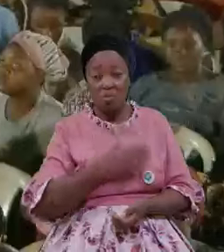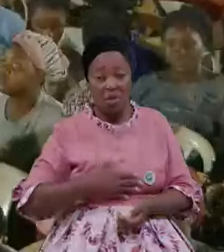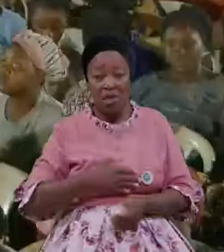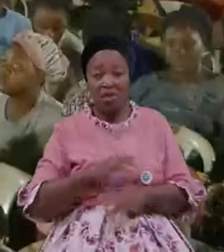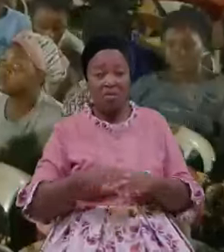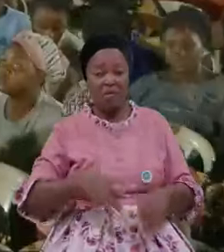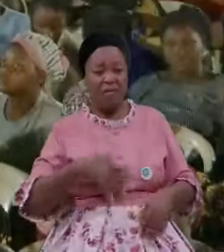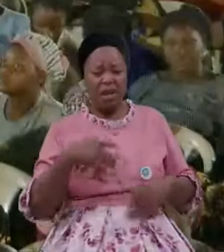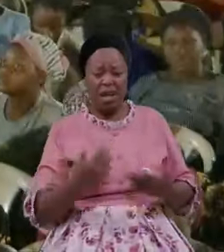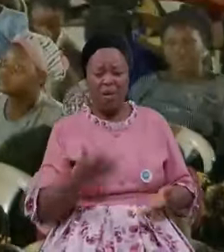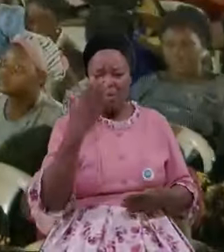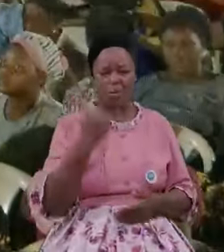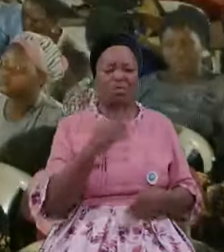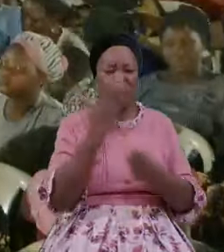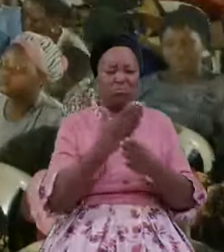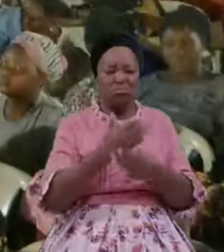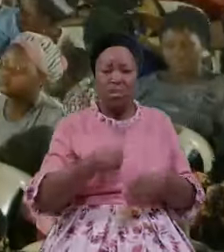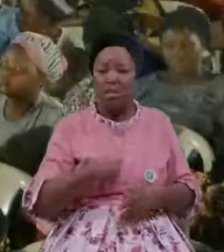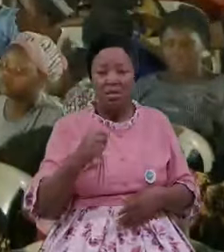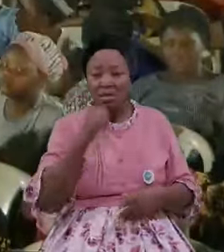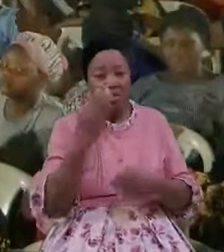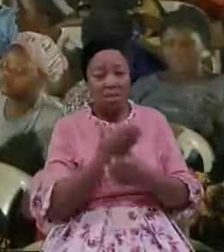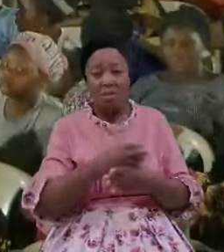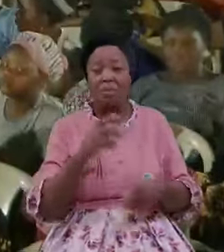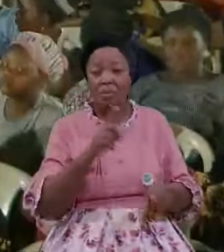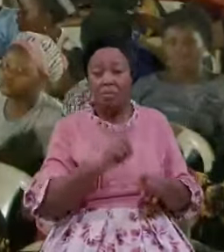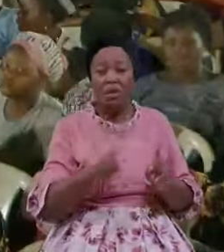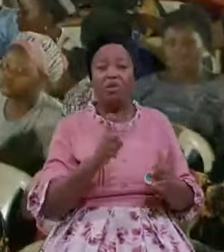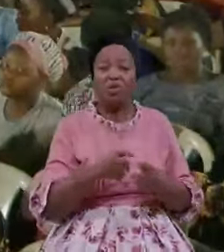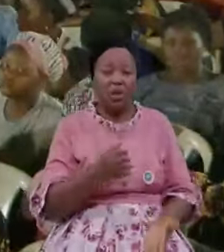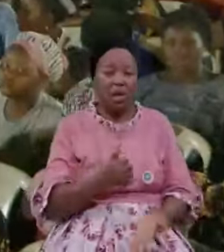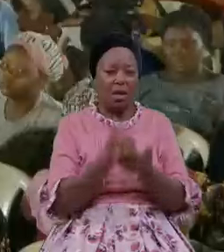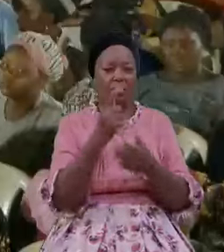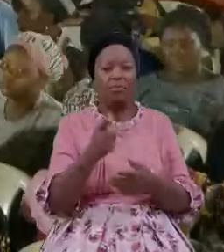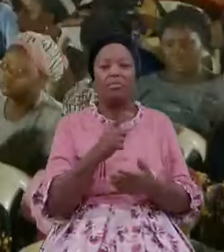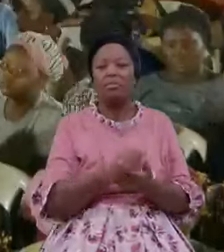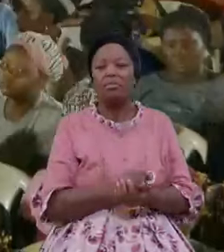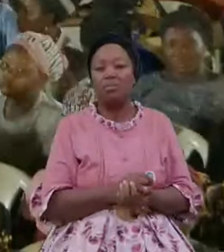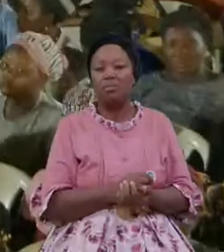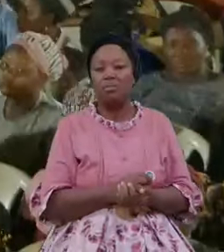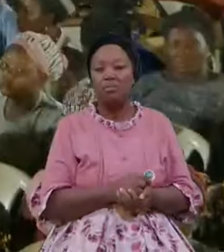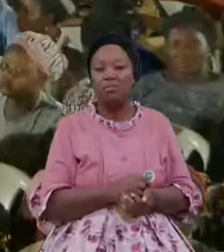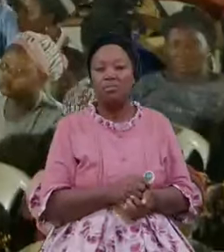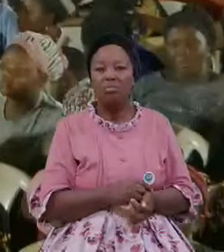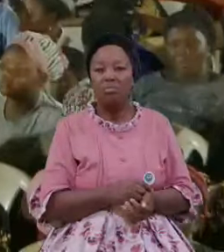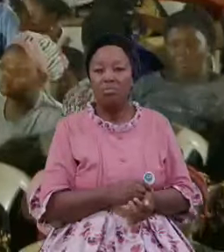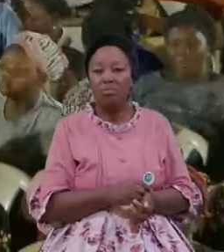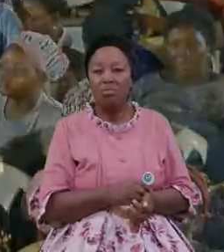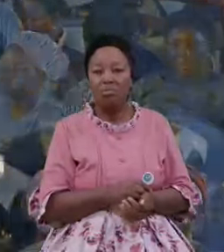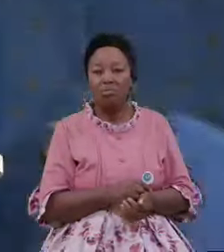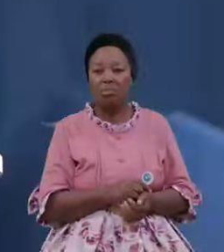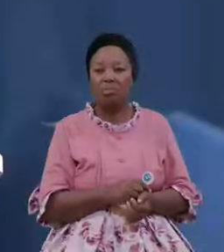and fill it up and send to us to be guided. The same virtual banquet on the same day as